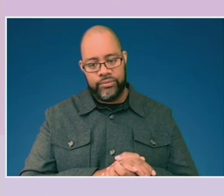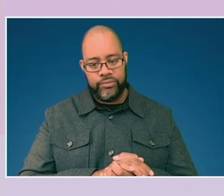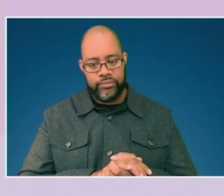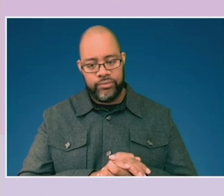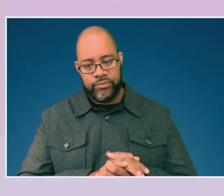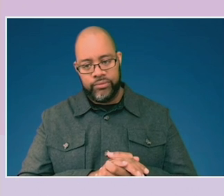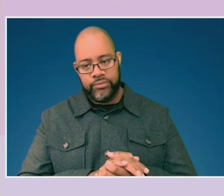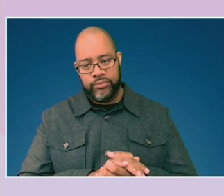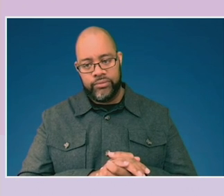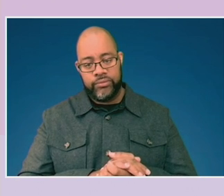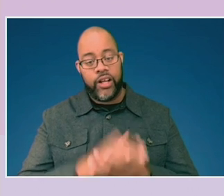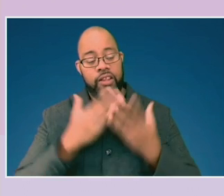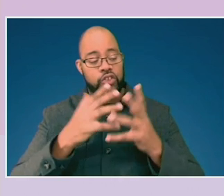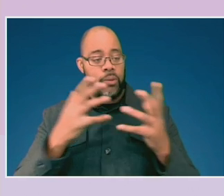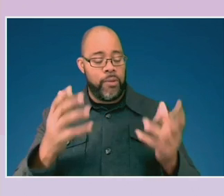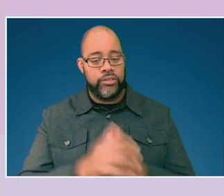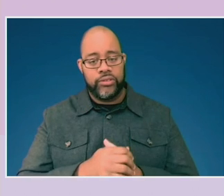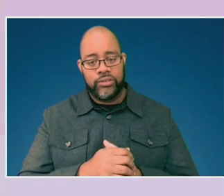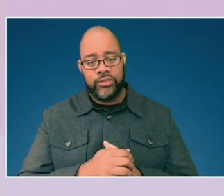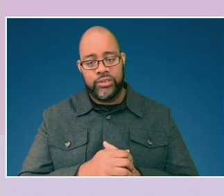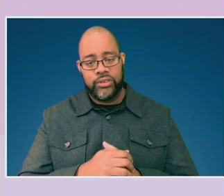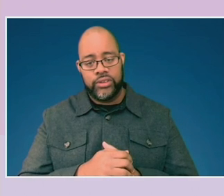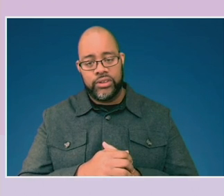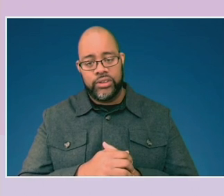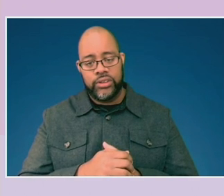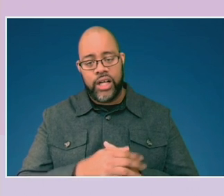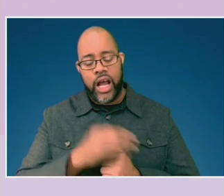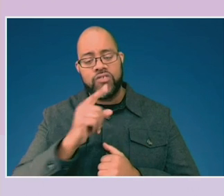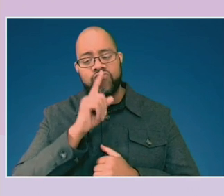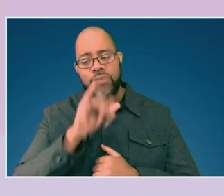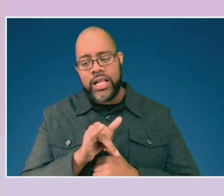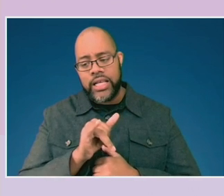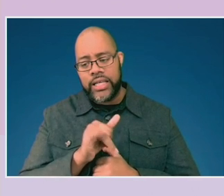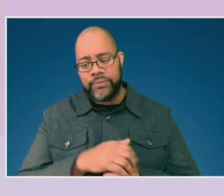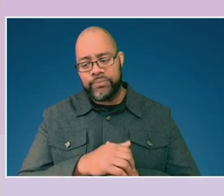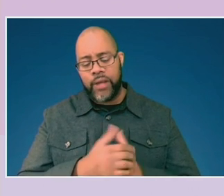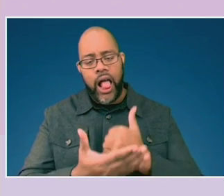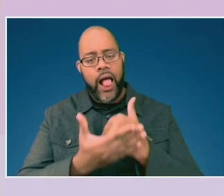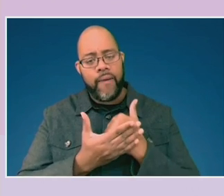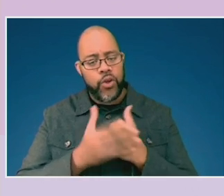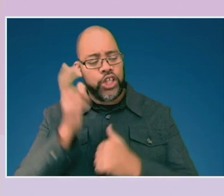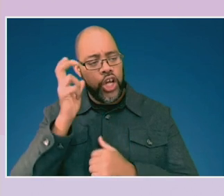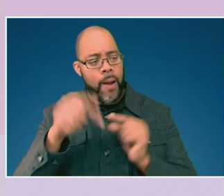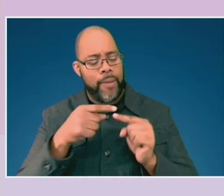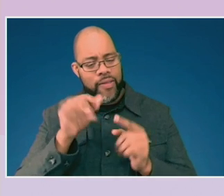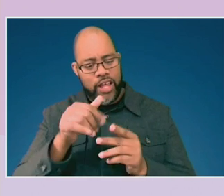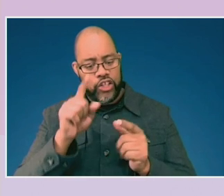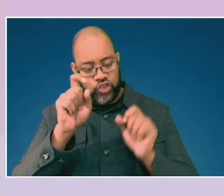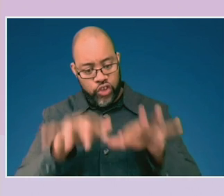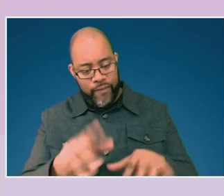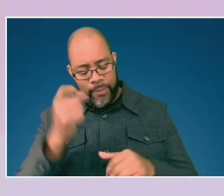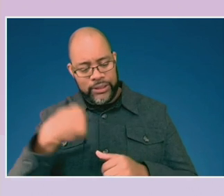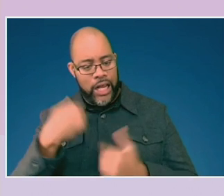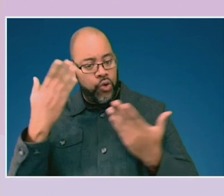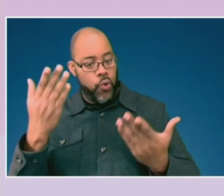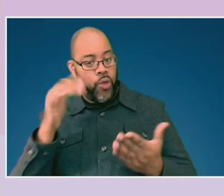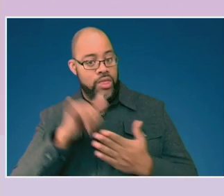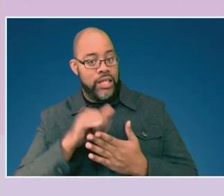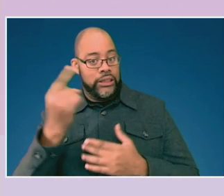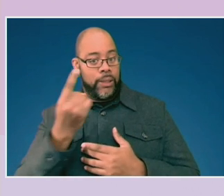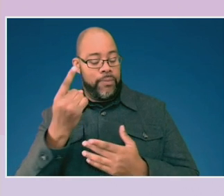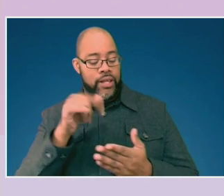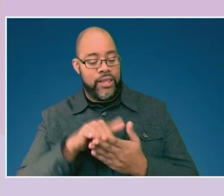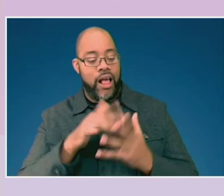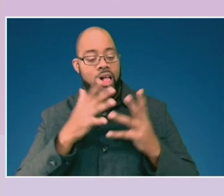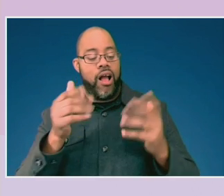Great. Thank you so much. And it's really helpful to hear about that survey, because I don't know that that's something that a lot